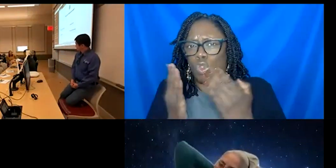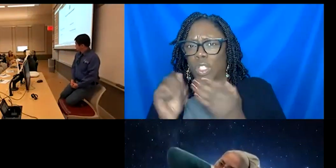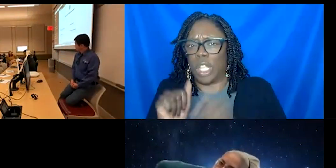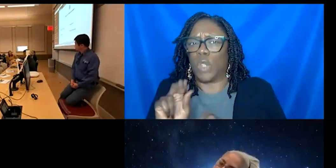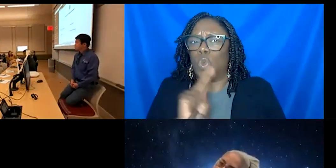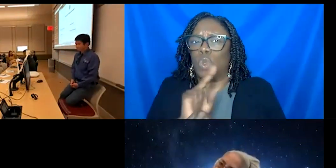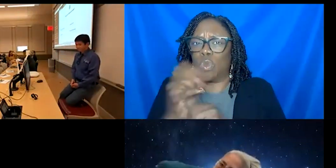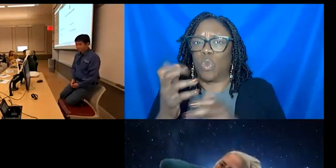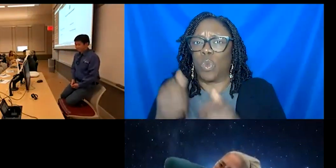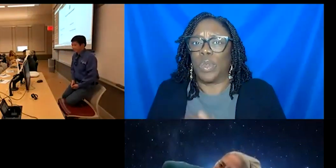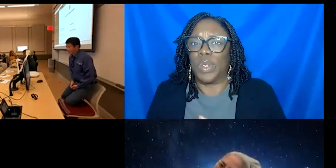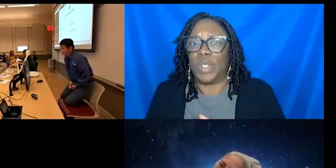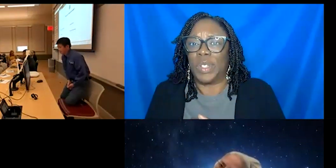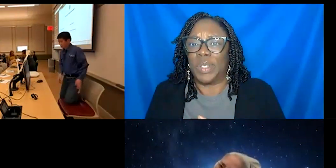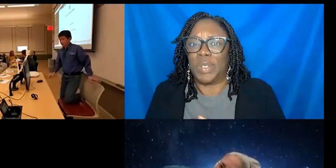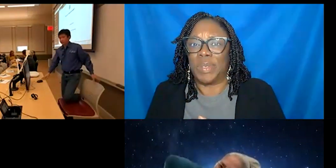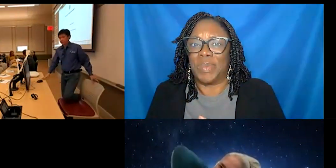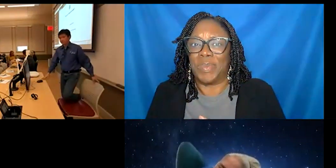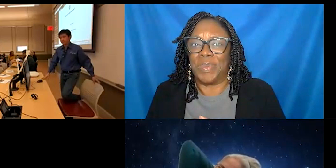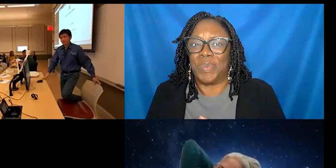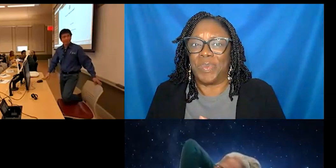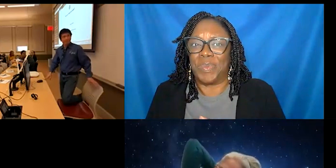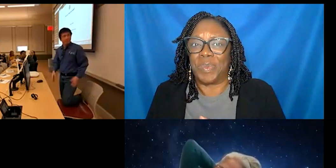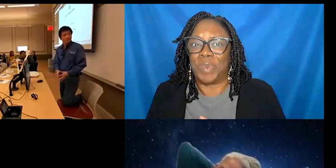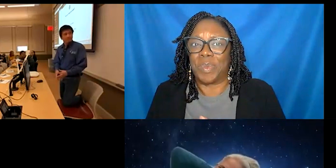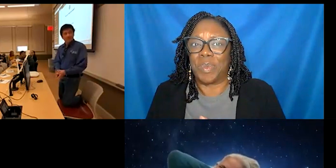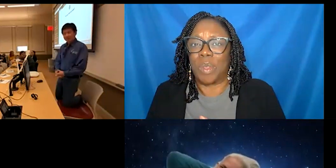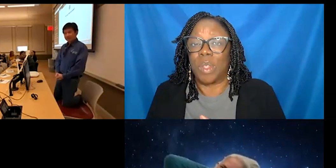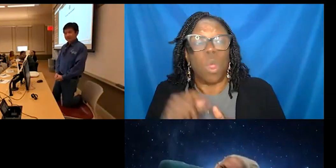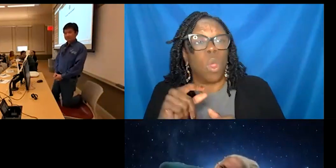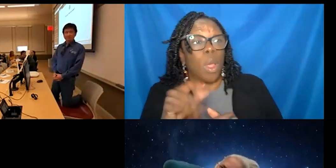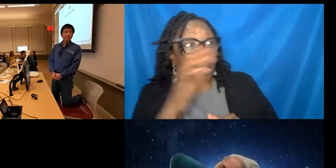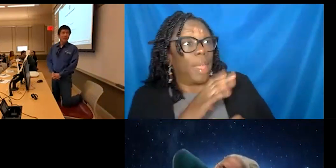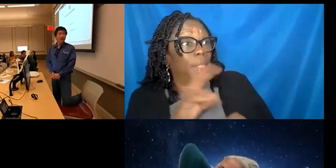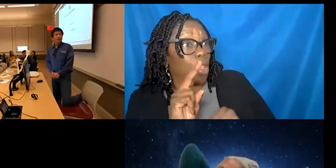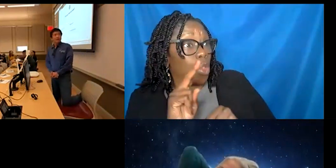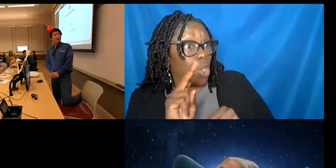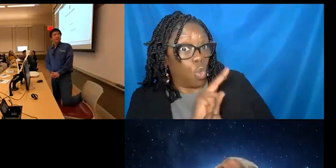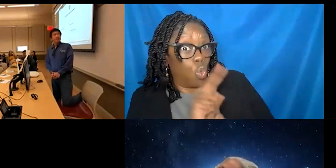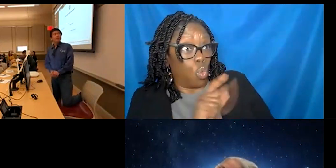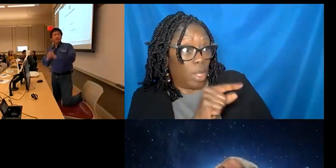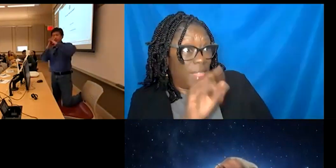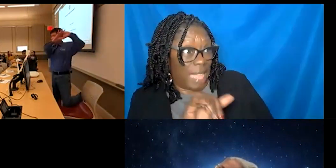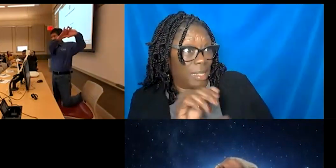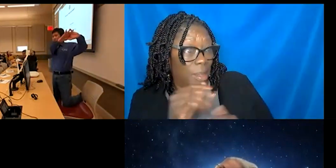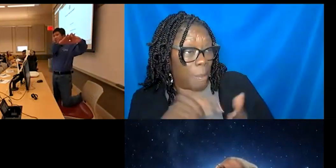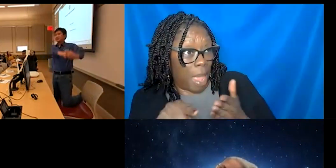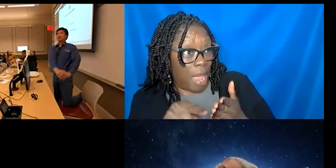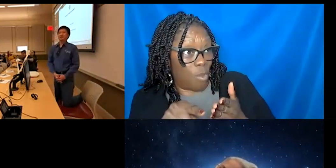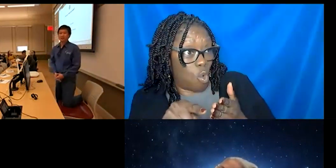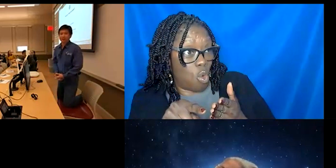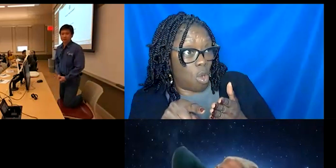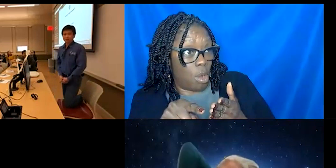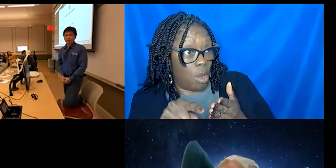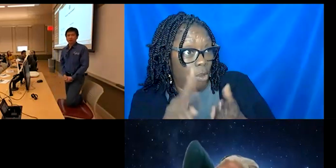for free. So this is what it looks like when you're using the paid for version? Yep. This And so is you can see how they ChatGPT